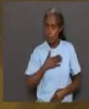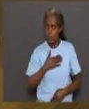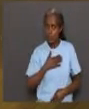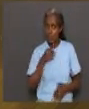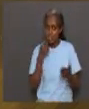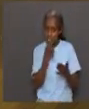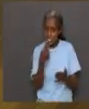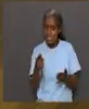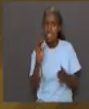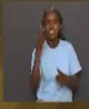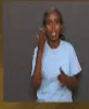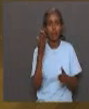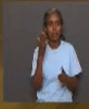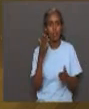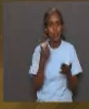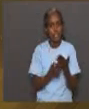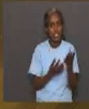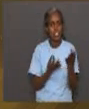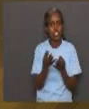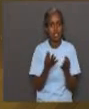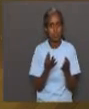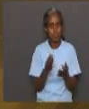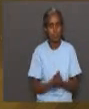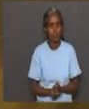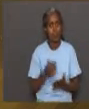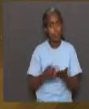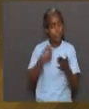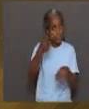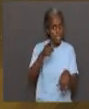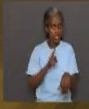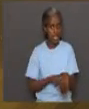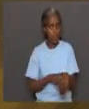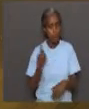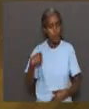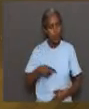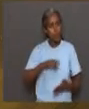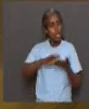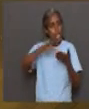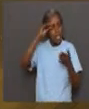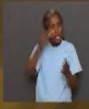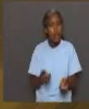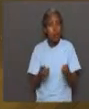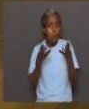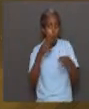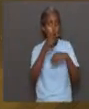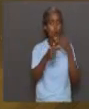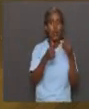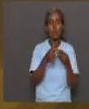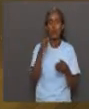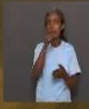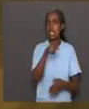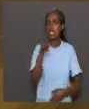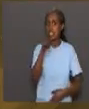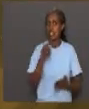might know each type by its description. Next time, we will learn more